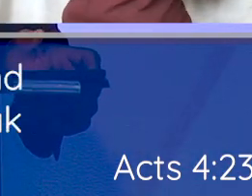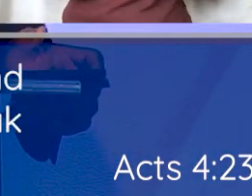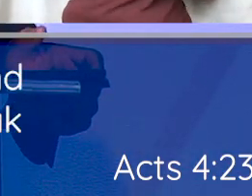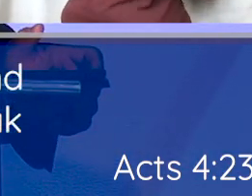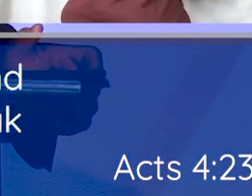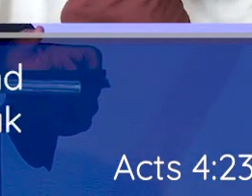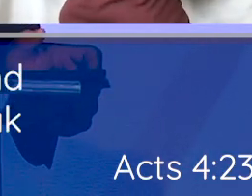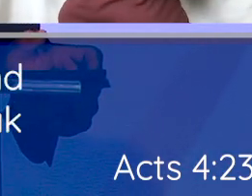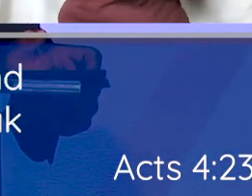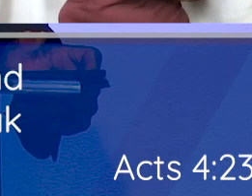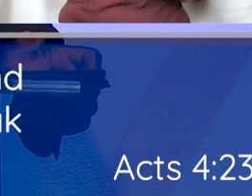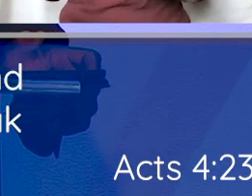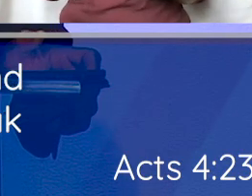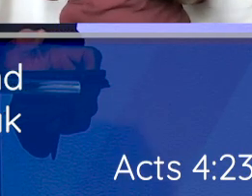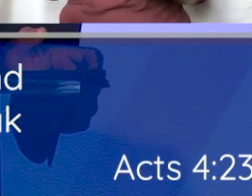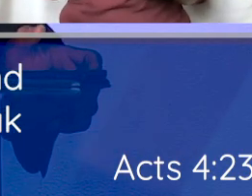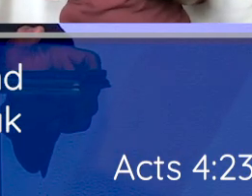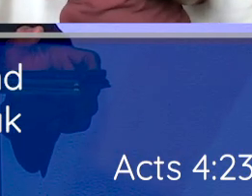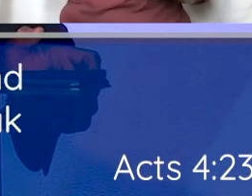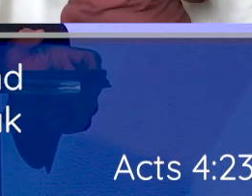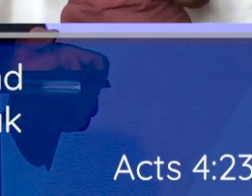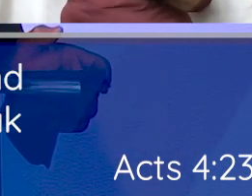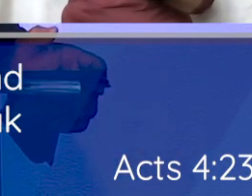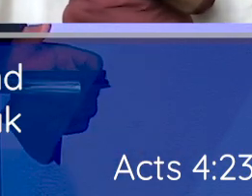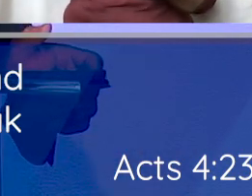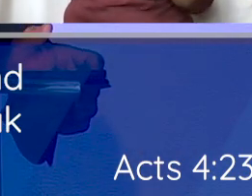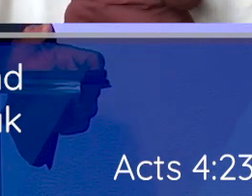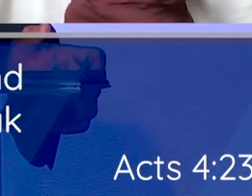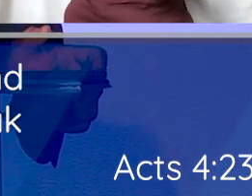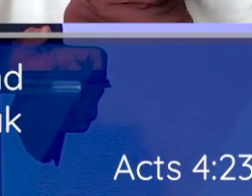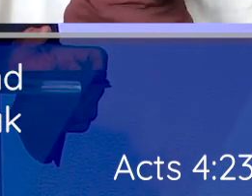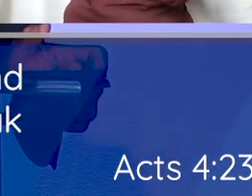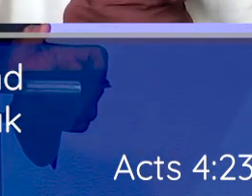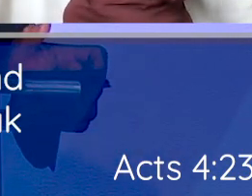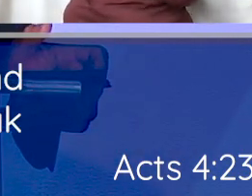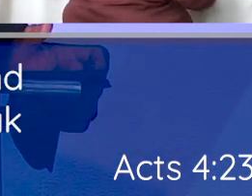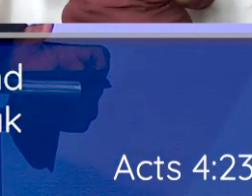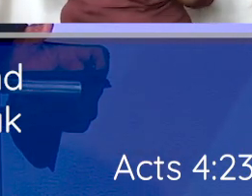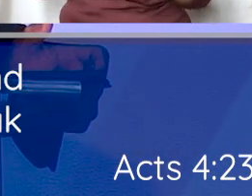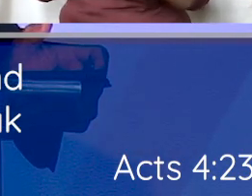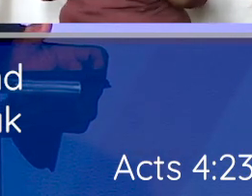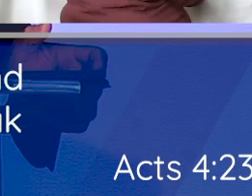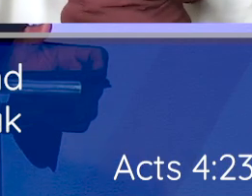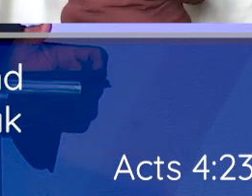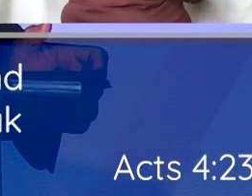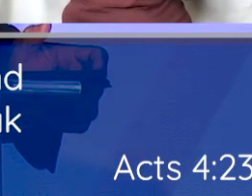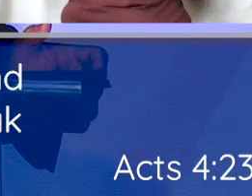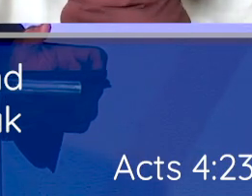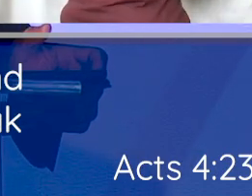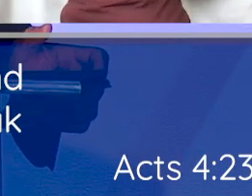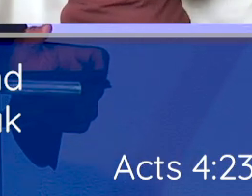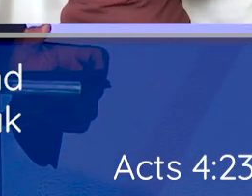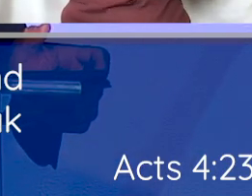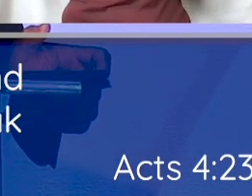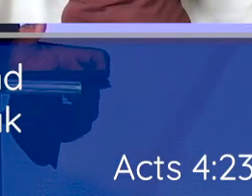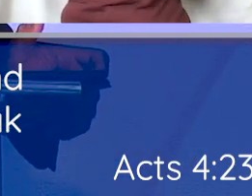John. And now, O Lord, look upon their threats and grant your servants to continue